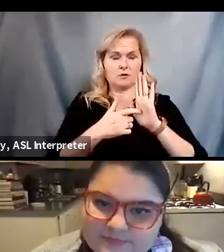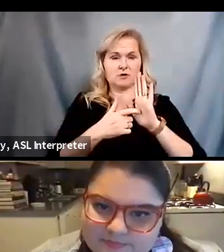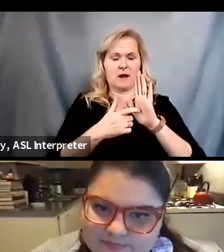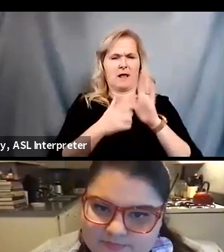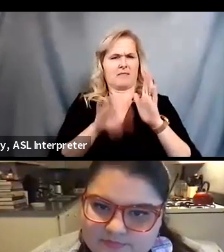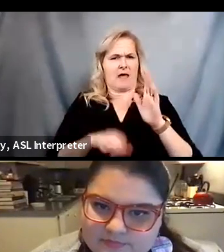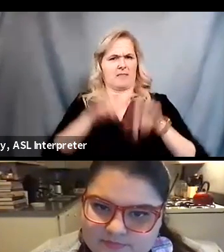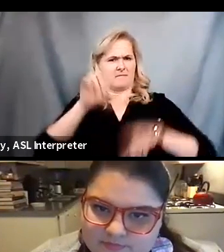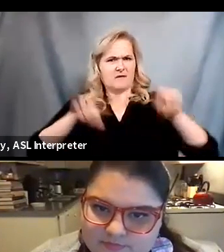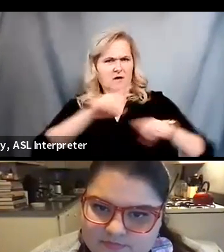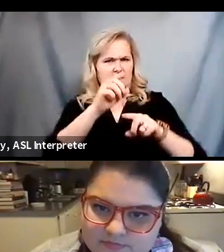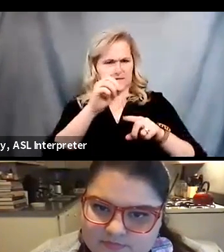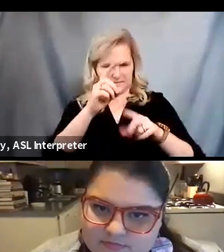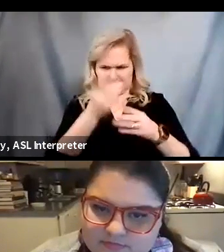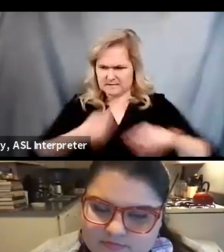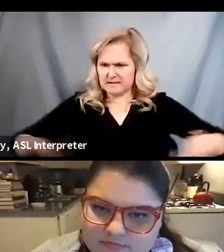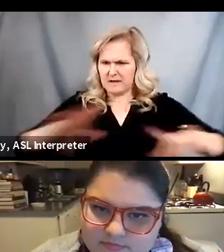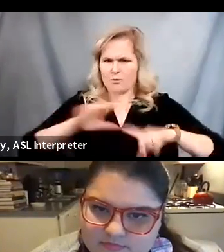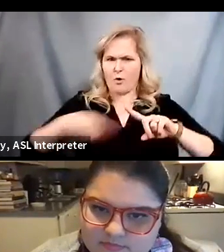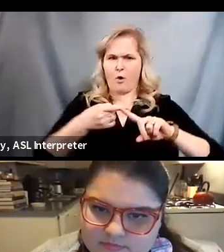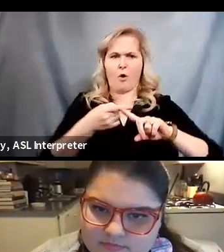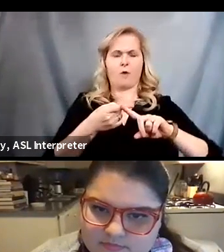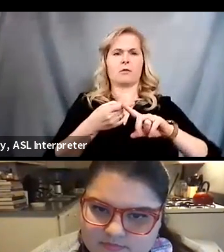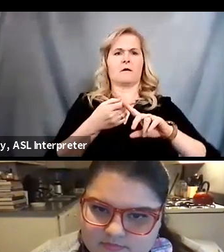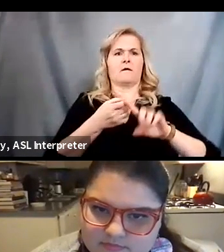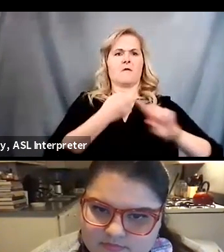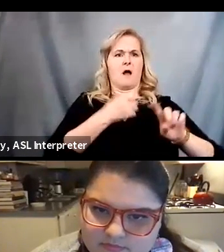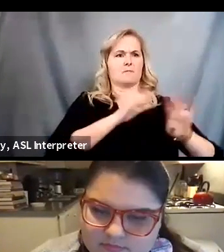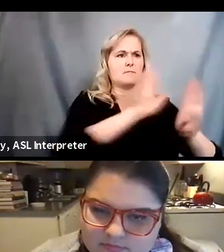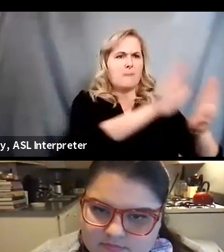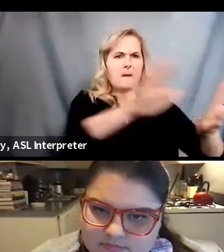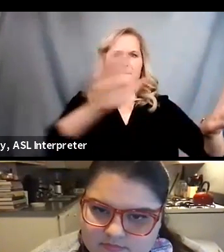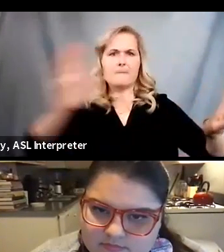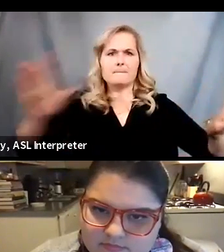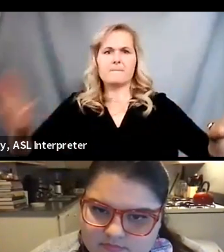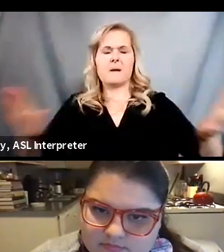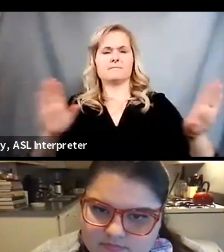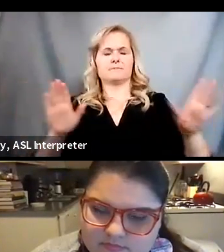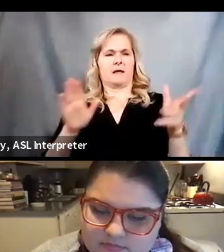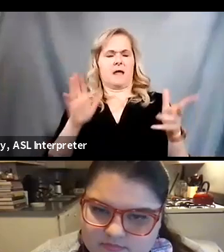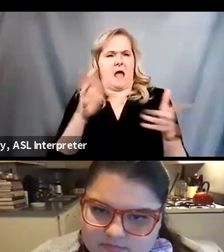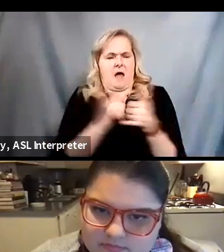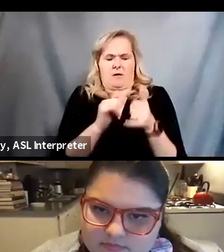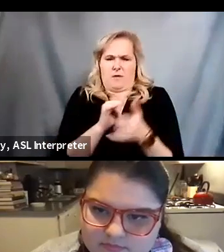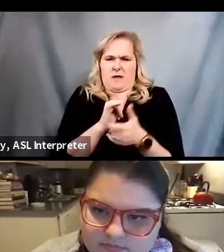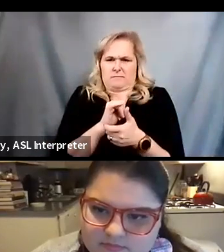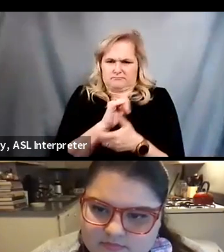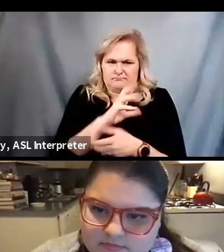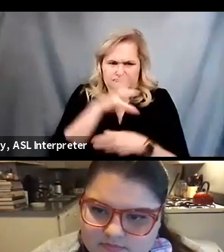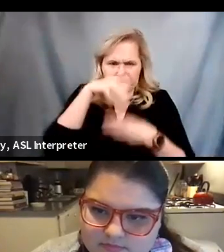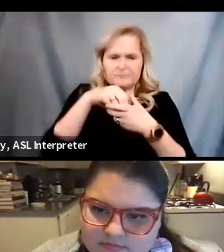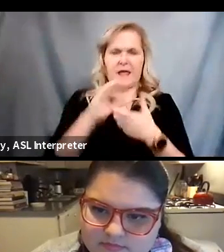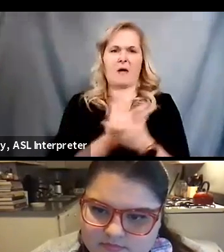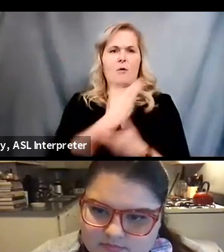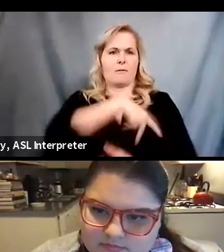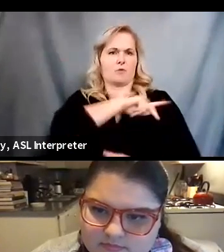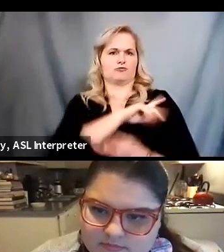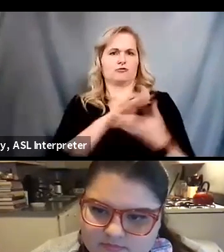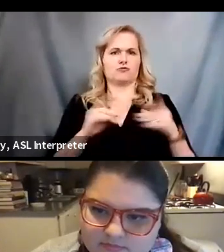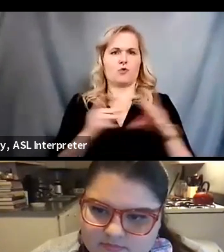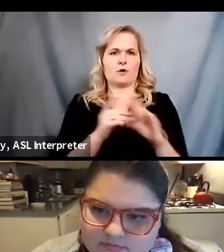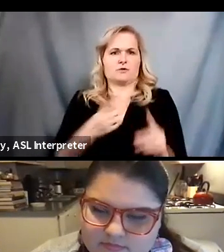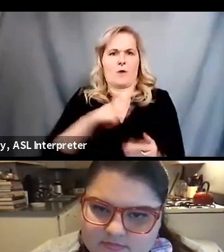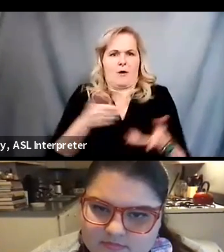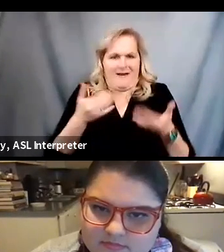come from, that presence is our personal stories, where we are in space,